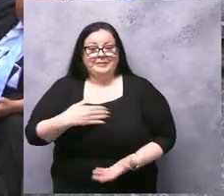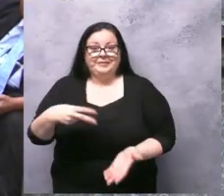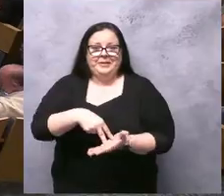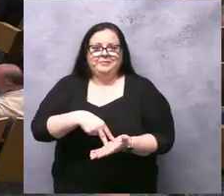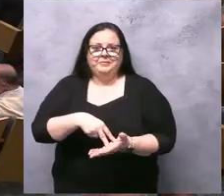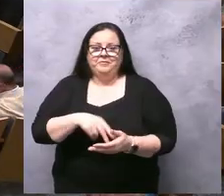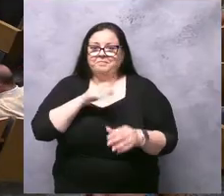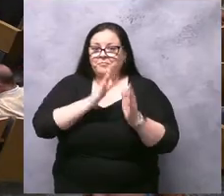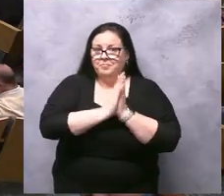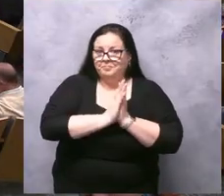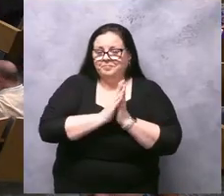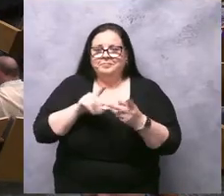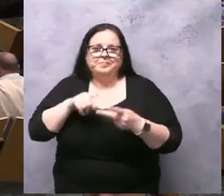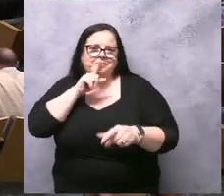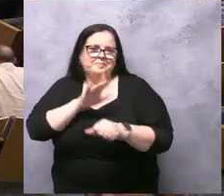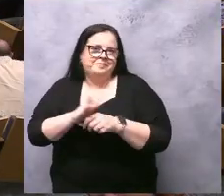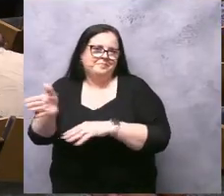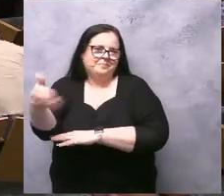of Allegiance.